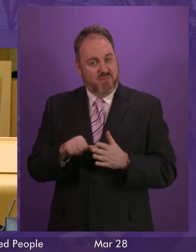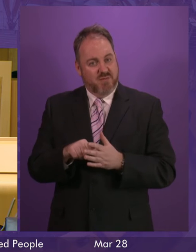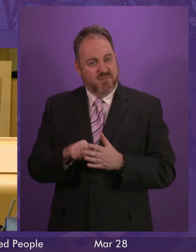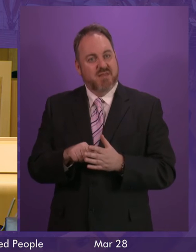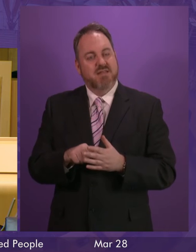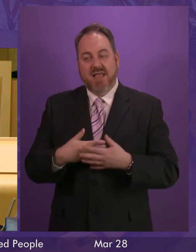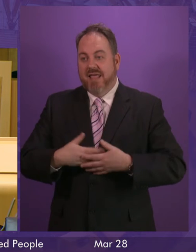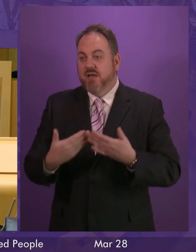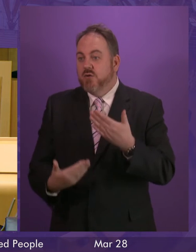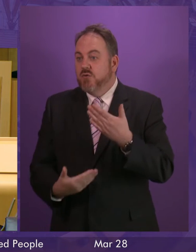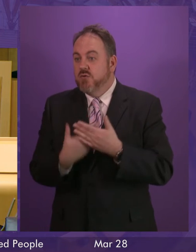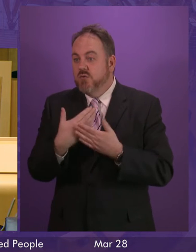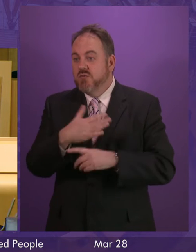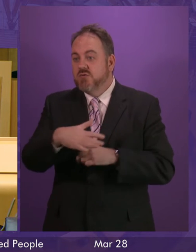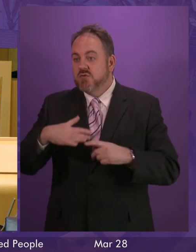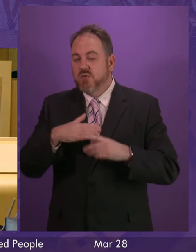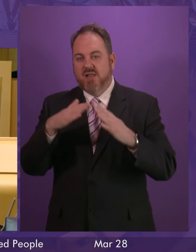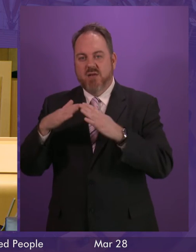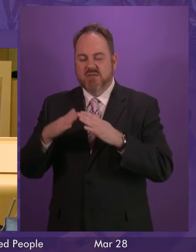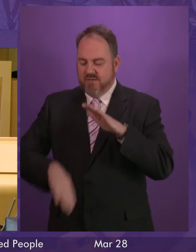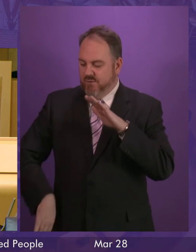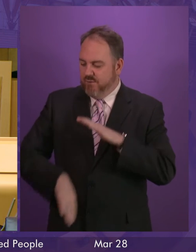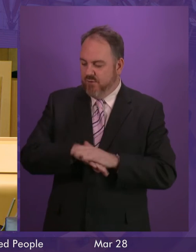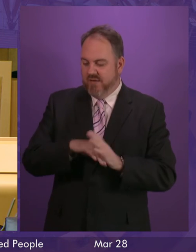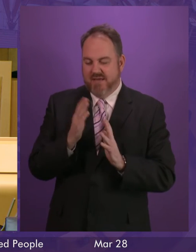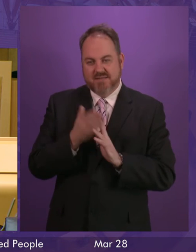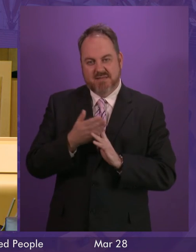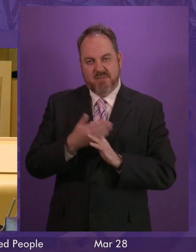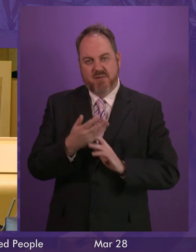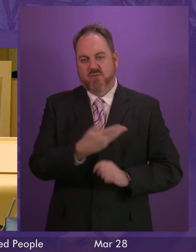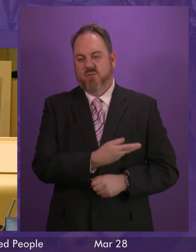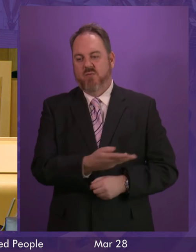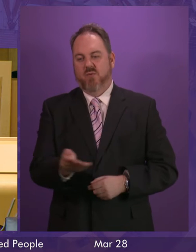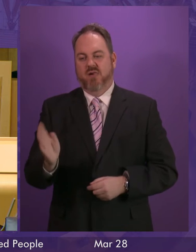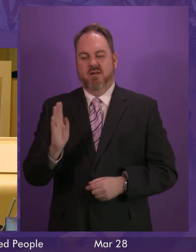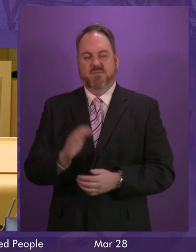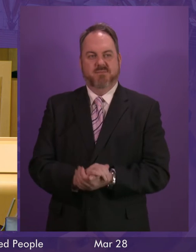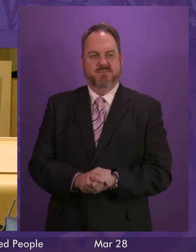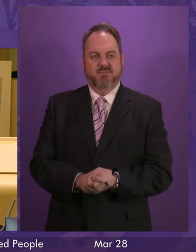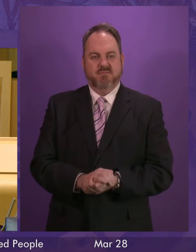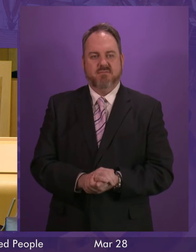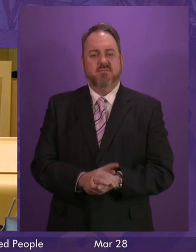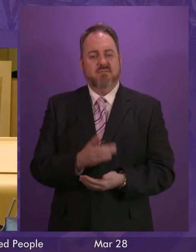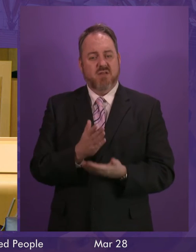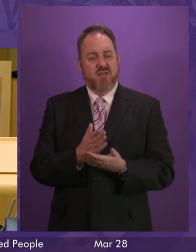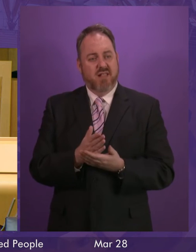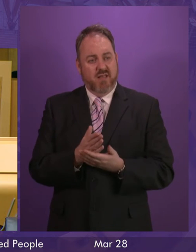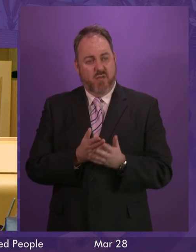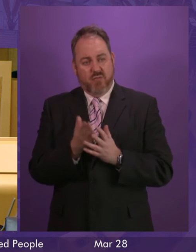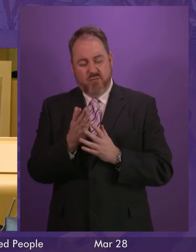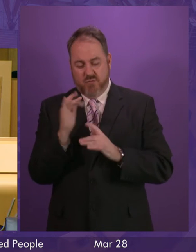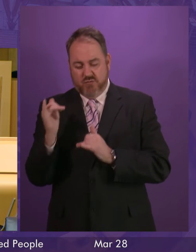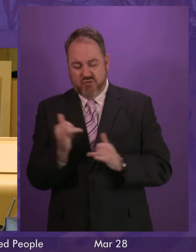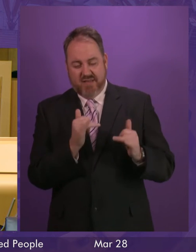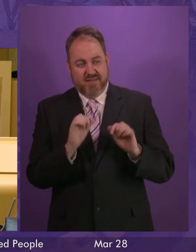that all new social housing is fully accessible, a topic that we've been scrutinising in the Local Government and Communities Committee as part of budget scrutiny, and an